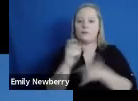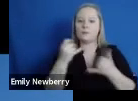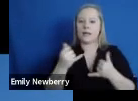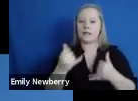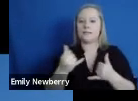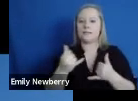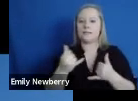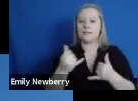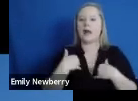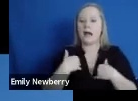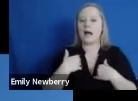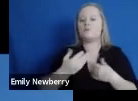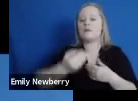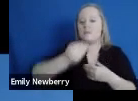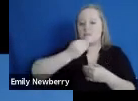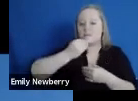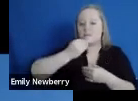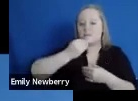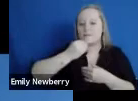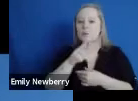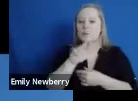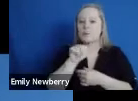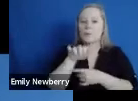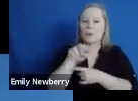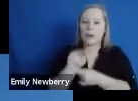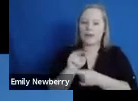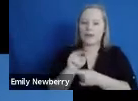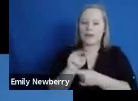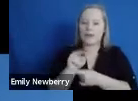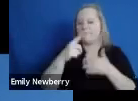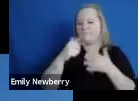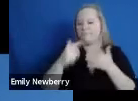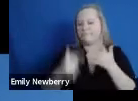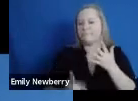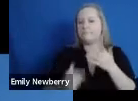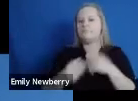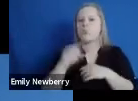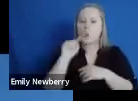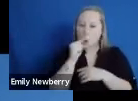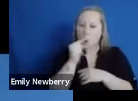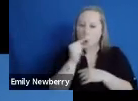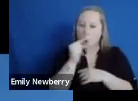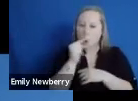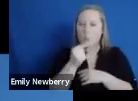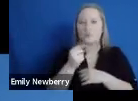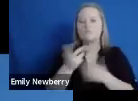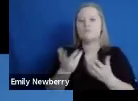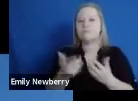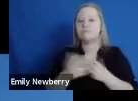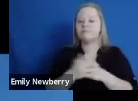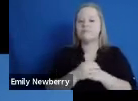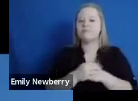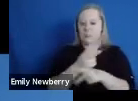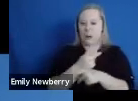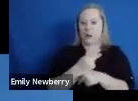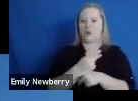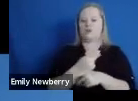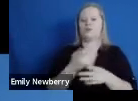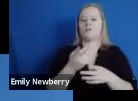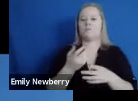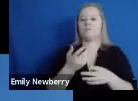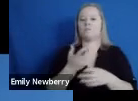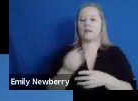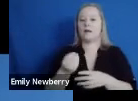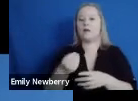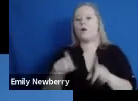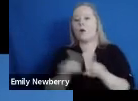our grain, our four-way, and all that stuff with to do with the grain with corn. And also it's in production and getting ready is our alfalfa pellet mill